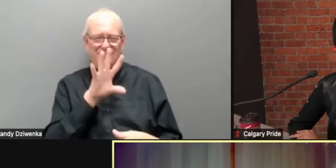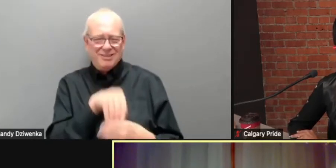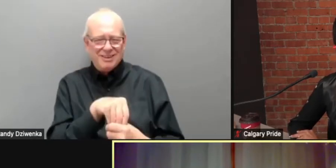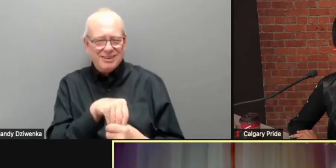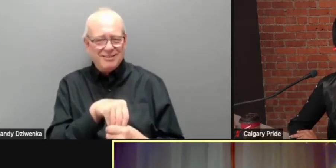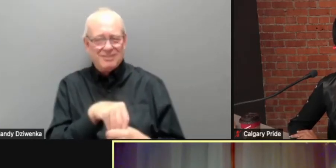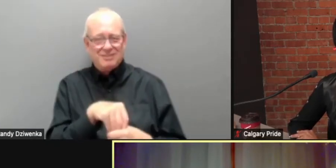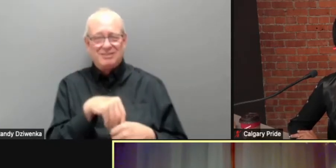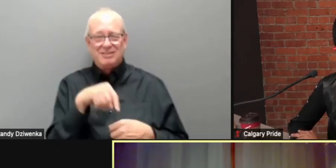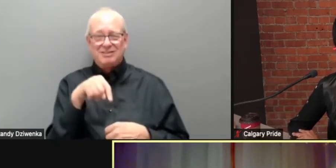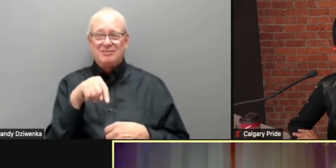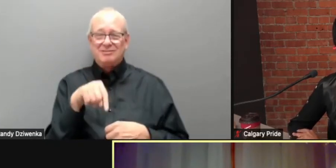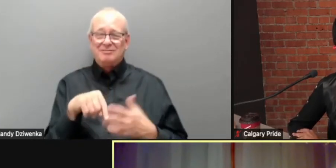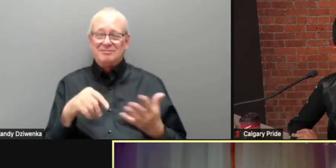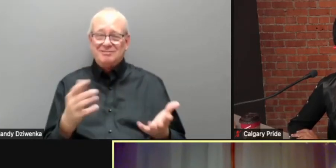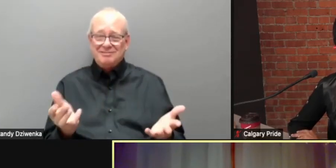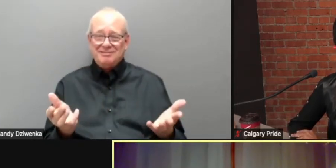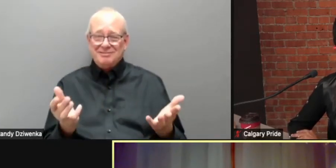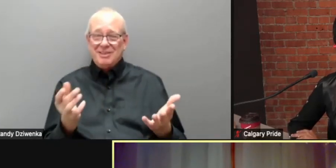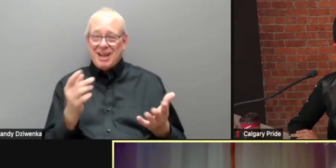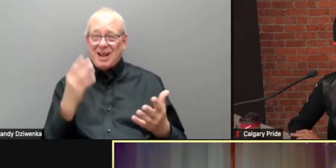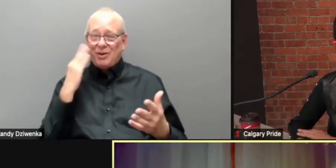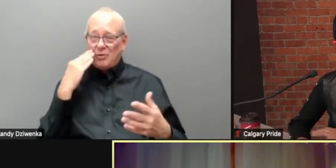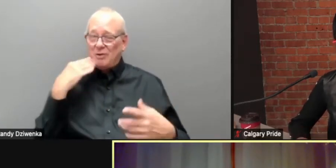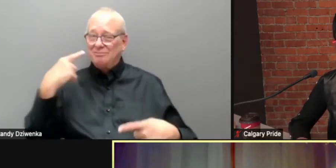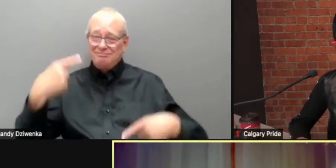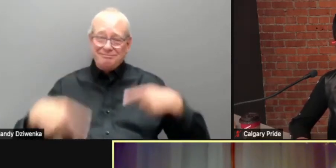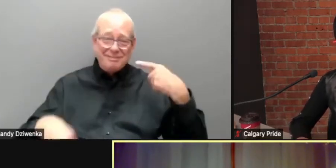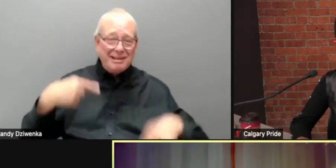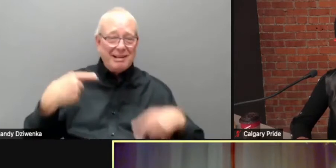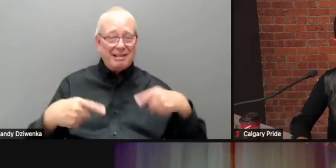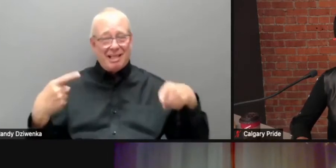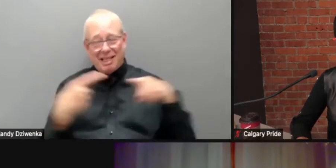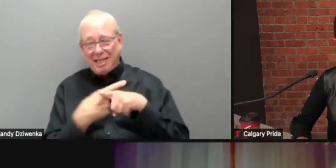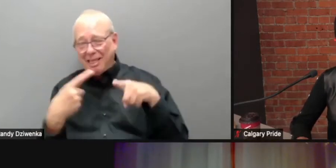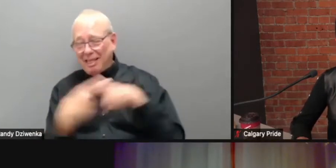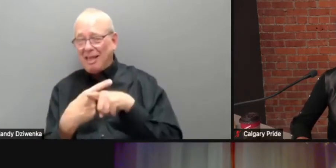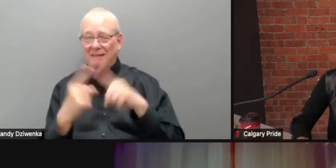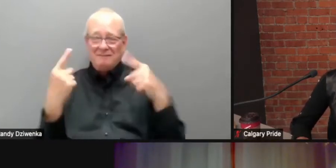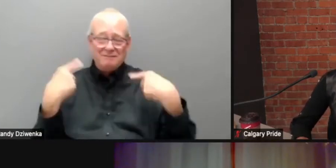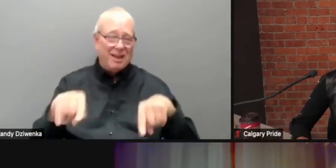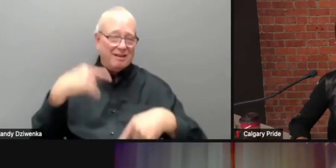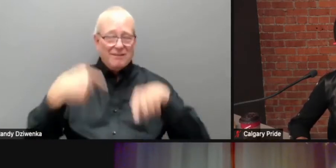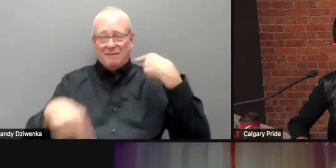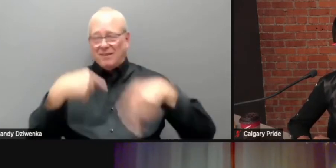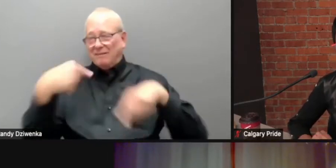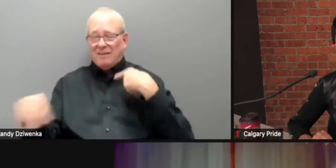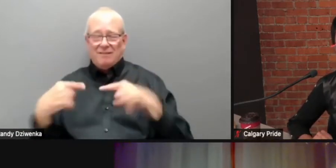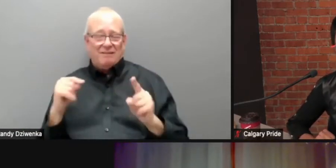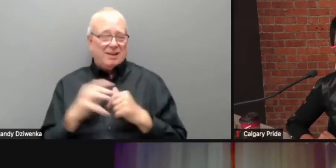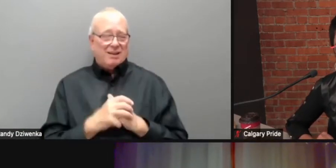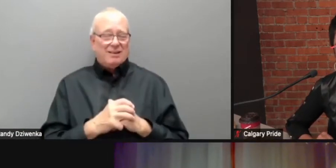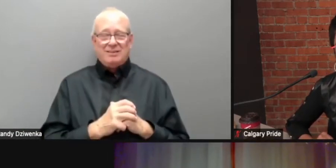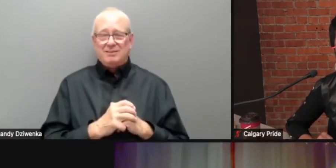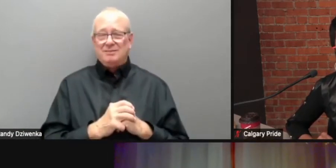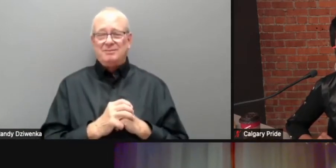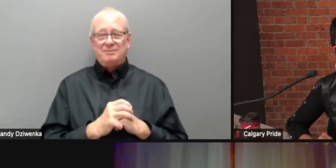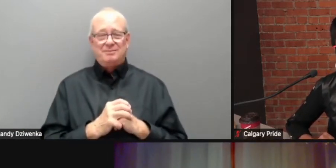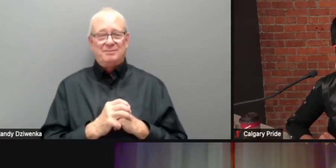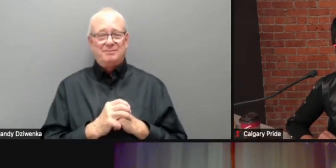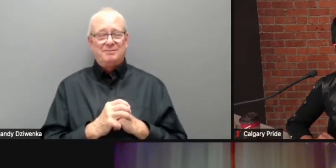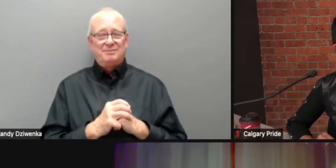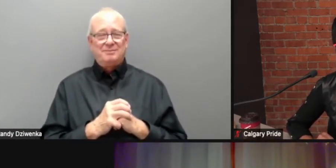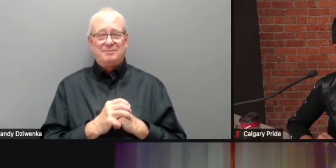said. We are ready for it. We're gonna just jump right in. We know from the